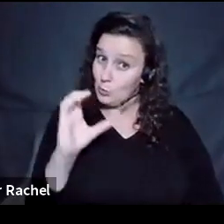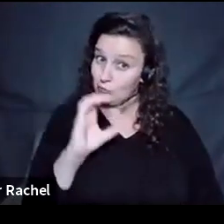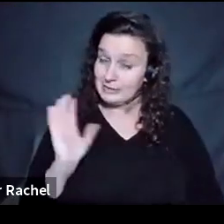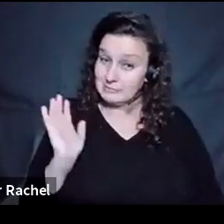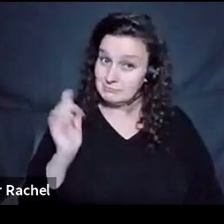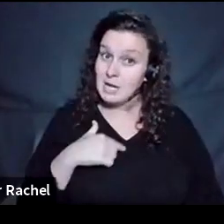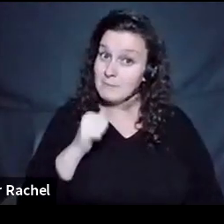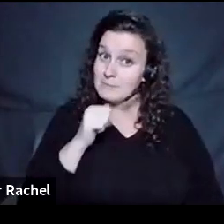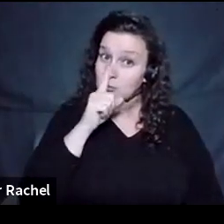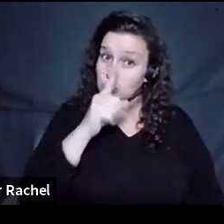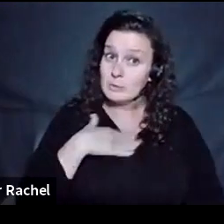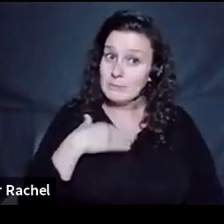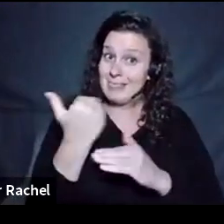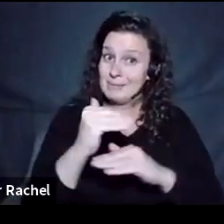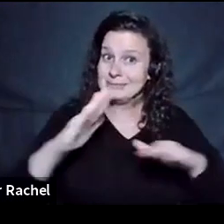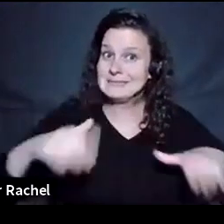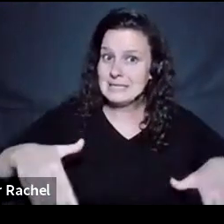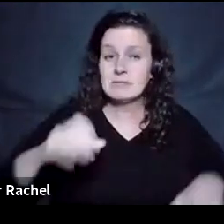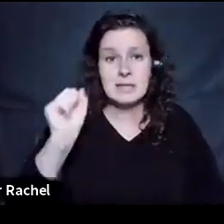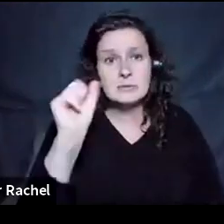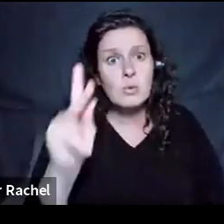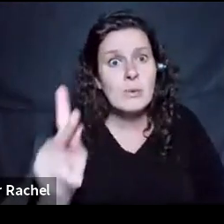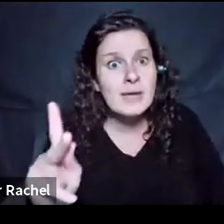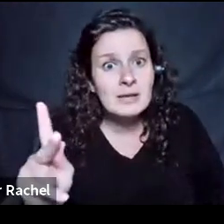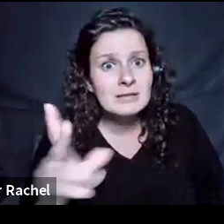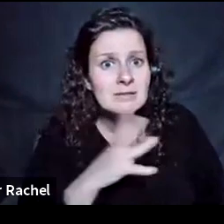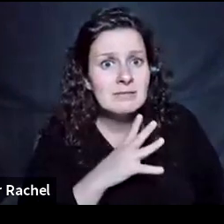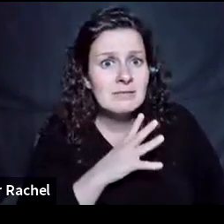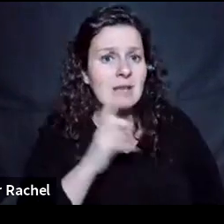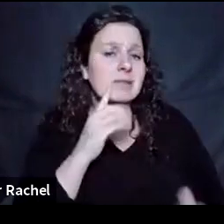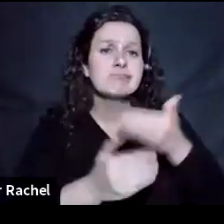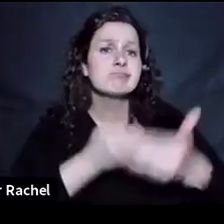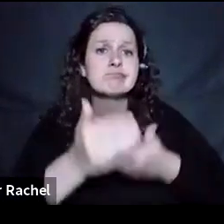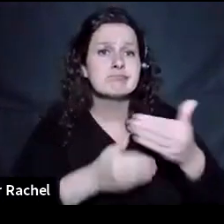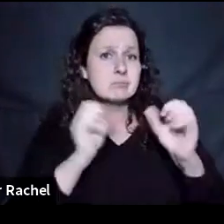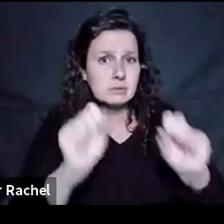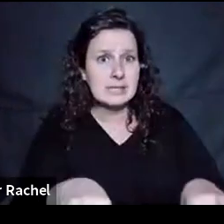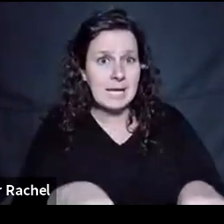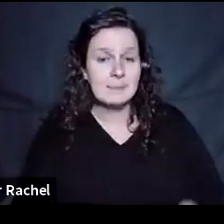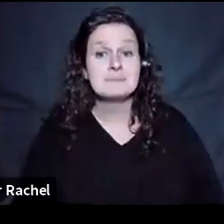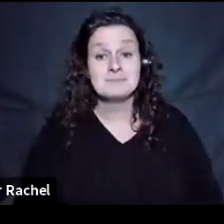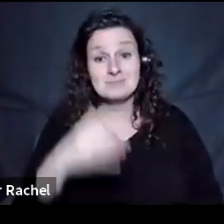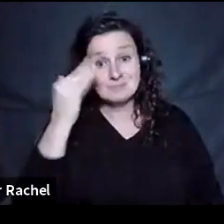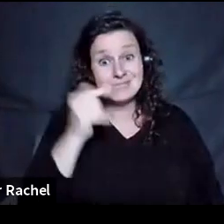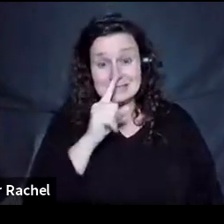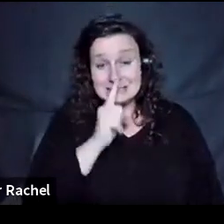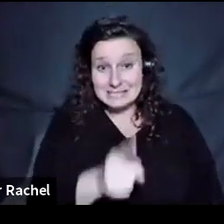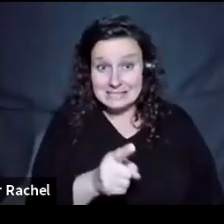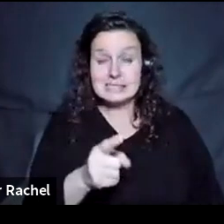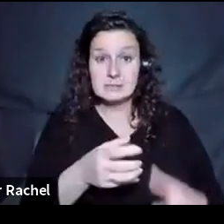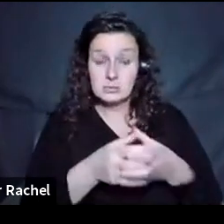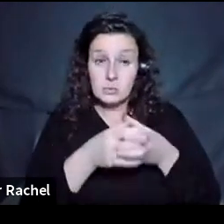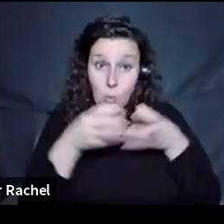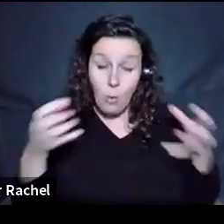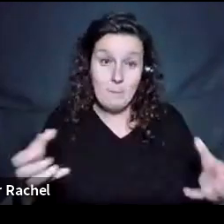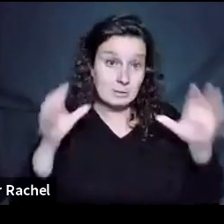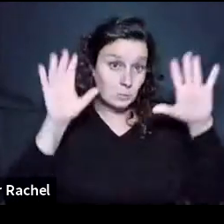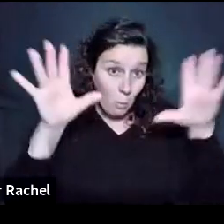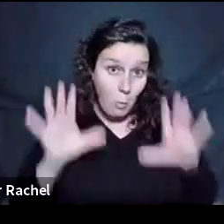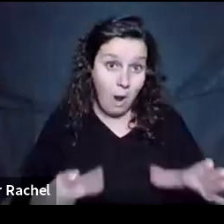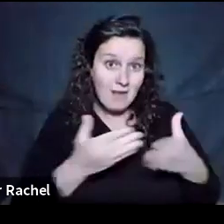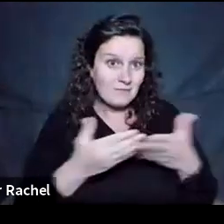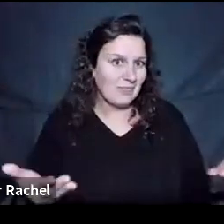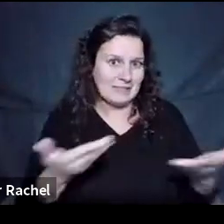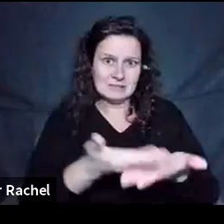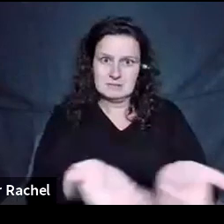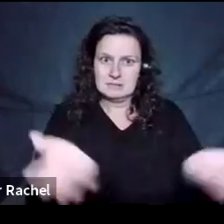what my limits are yet, and go from there. Because there is so much wonderful things out there in the kink